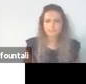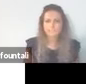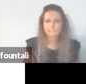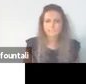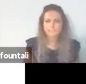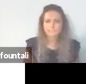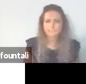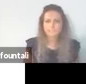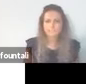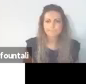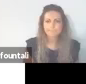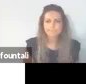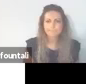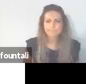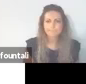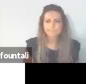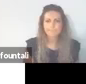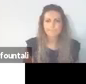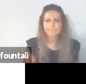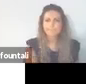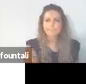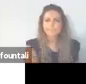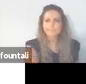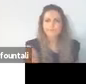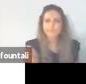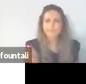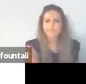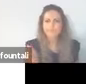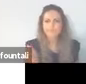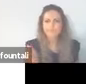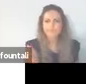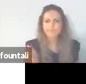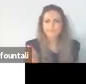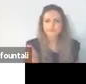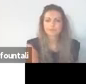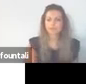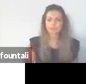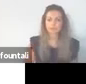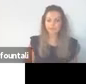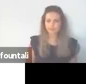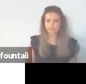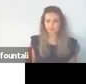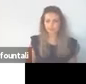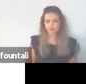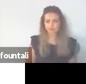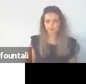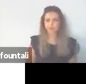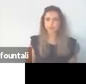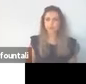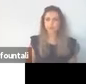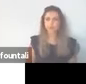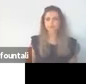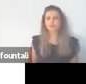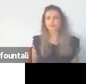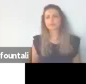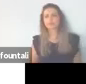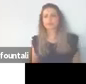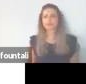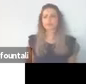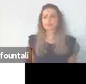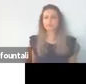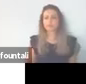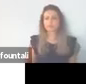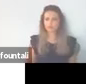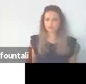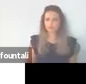So it's not something that is specific to one or two countries. There are no countries where people